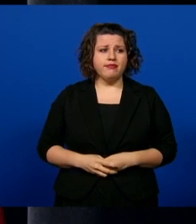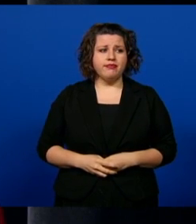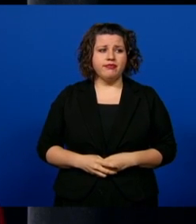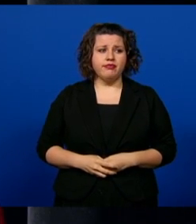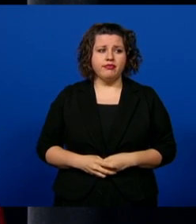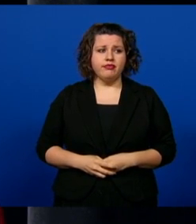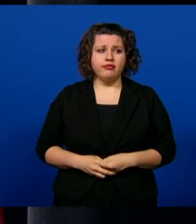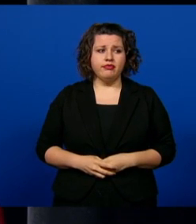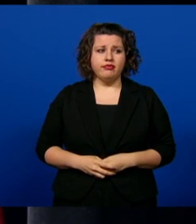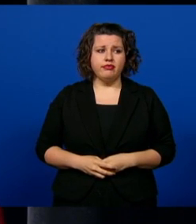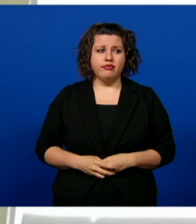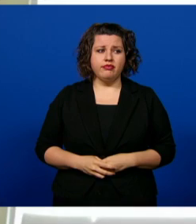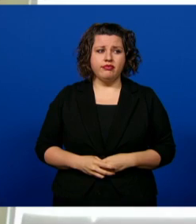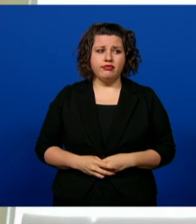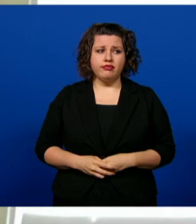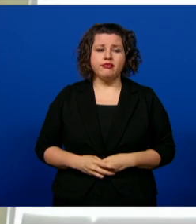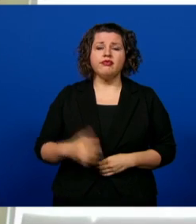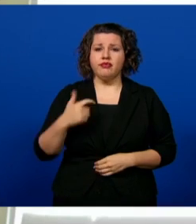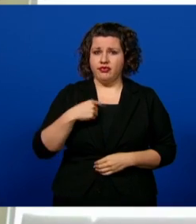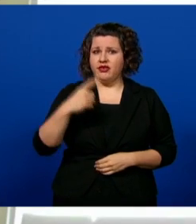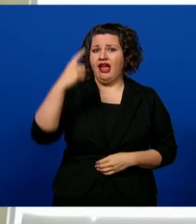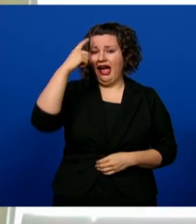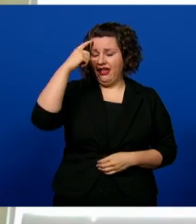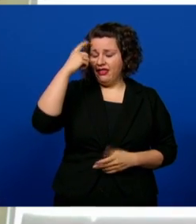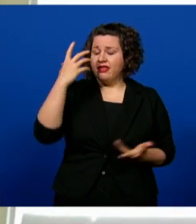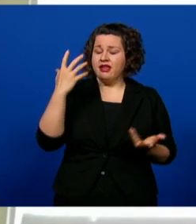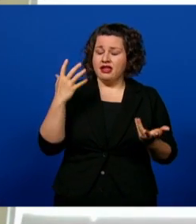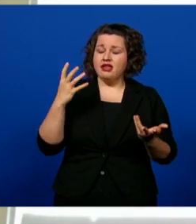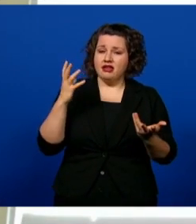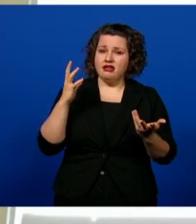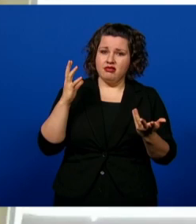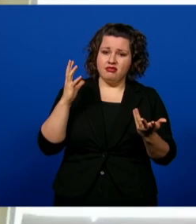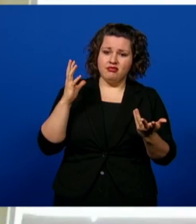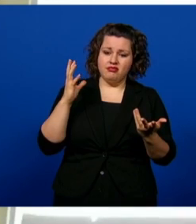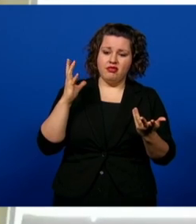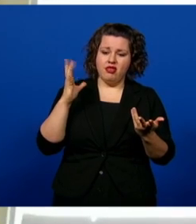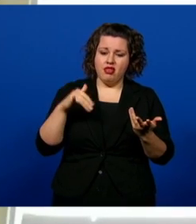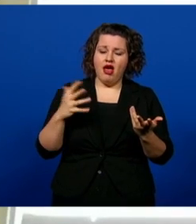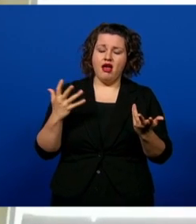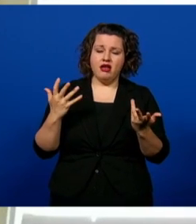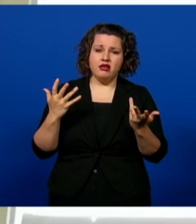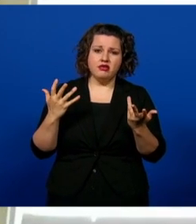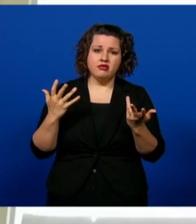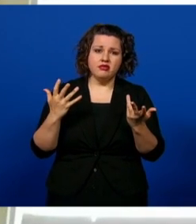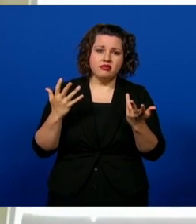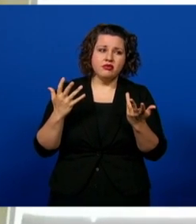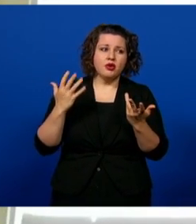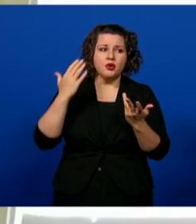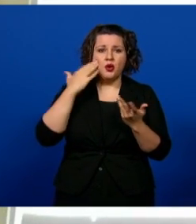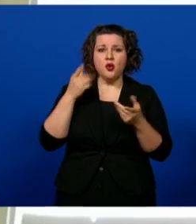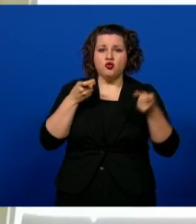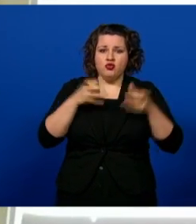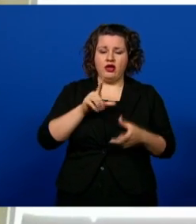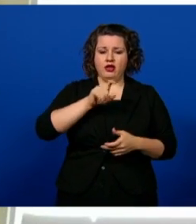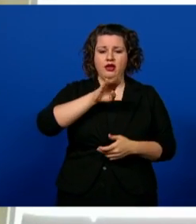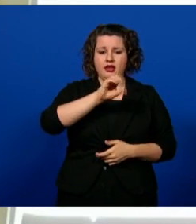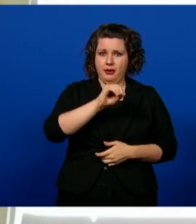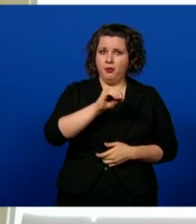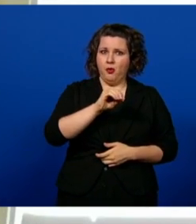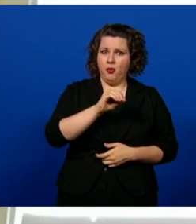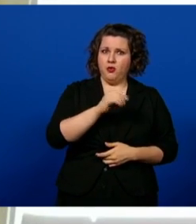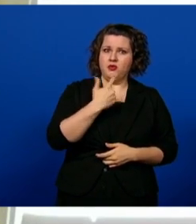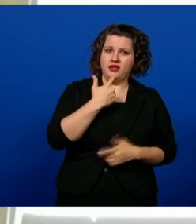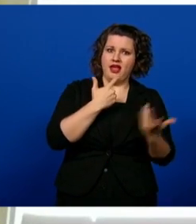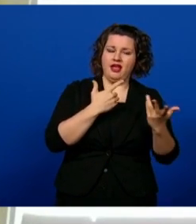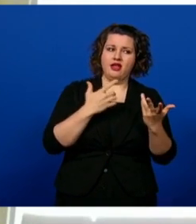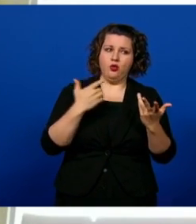Yeah, that's right. And I think, it also goes along with what I think some of Director Lebo shared around efforts to get some of